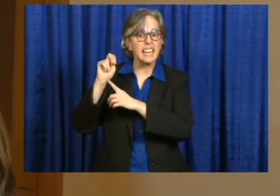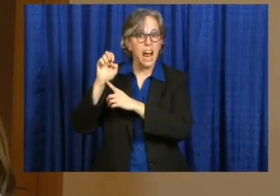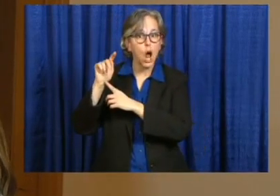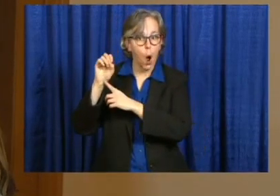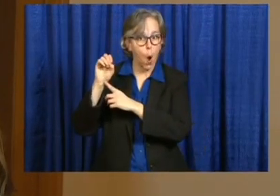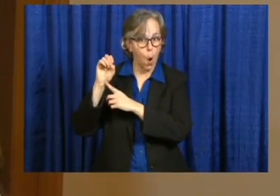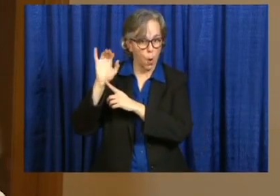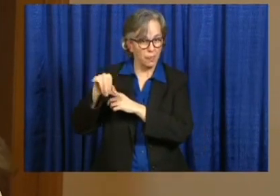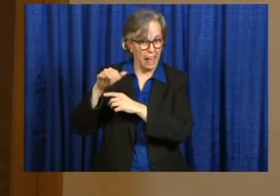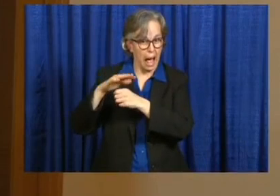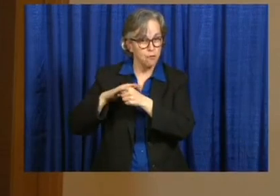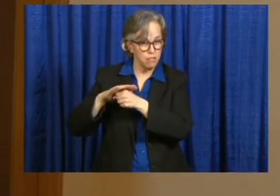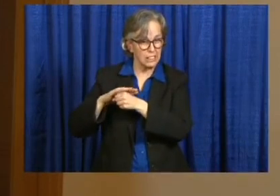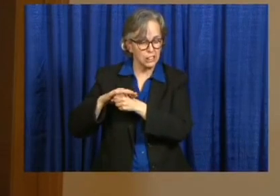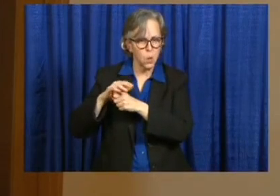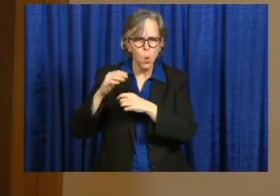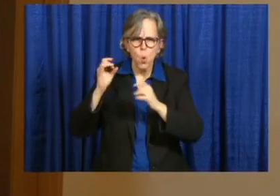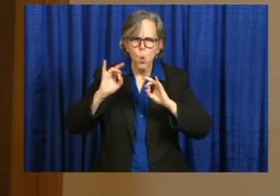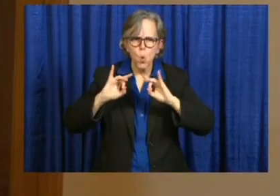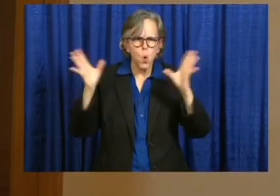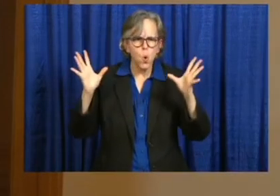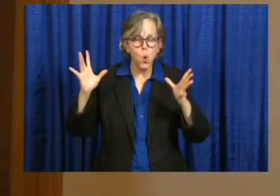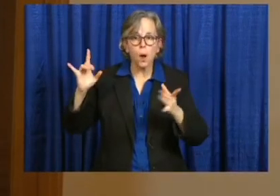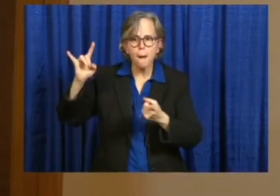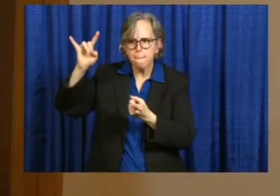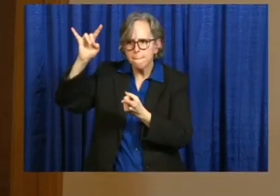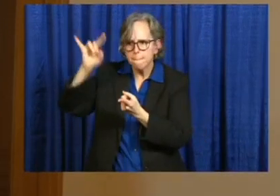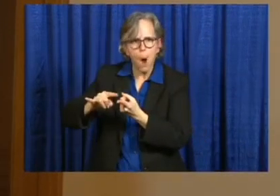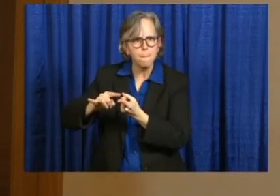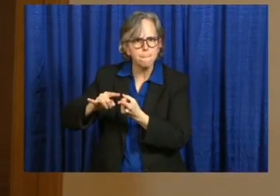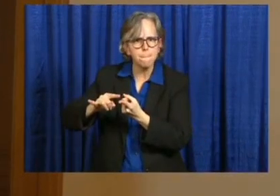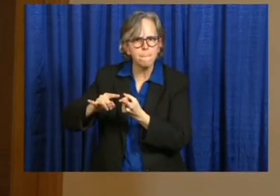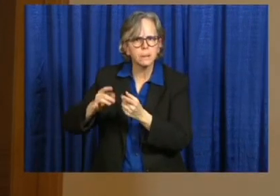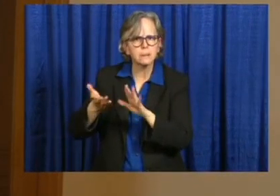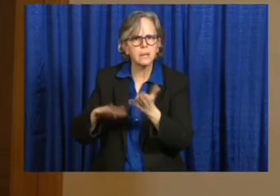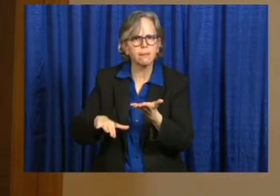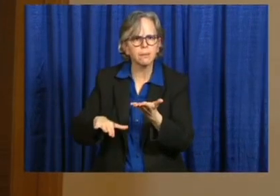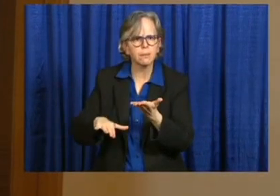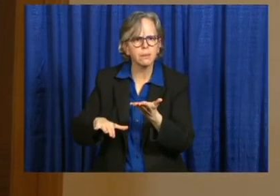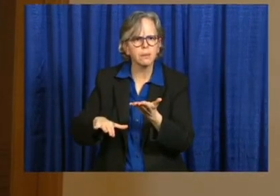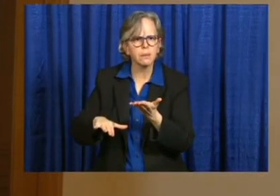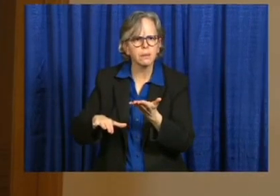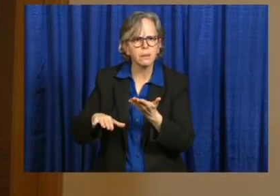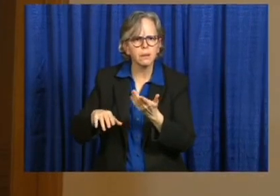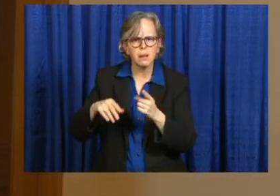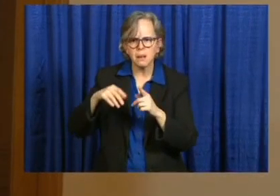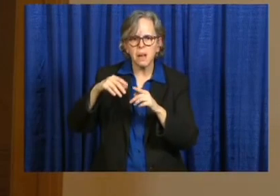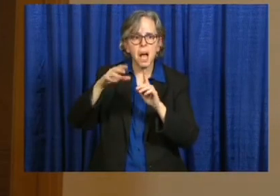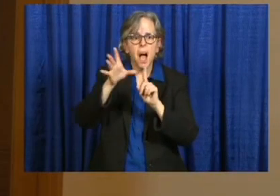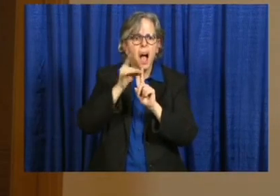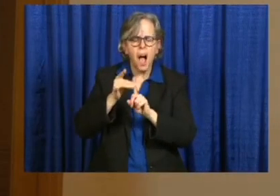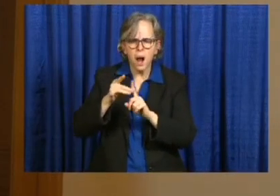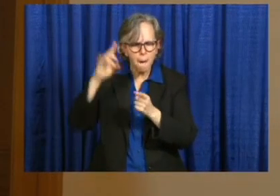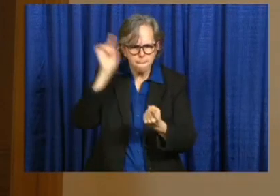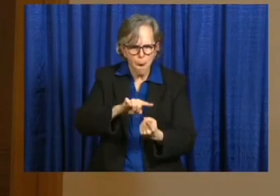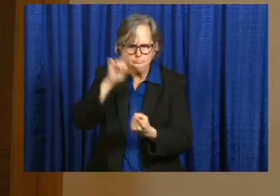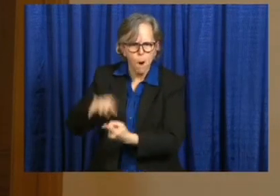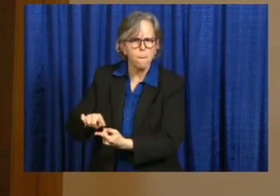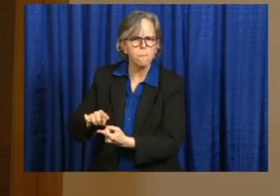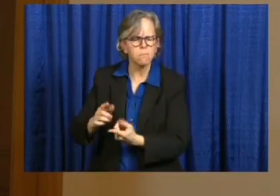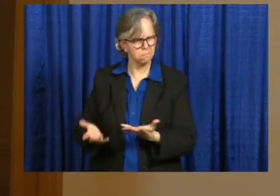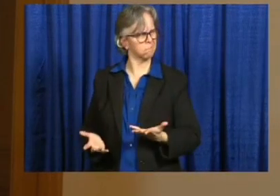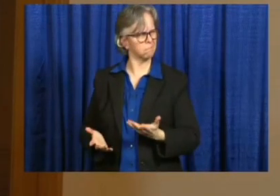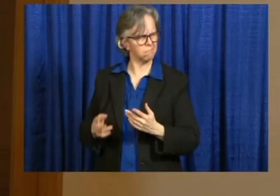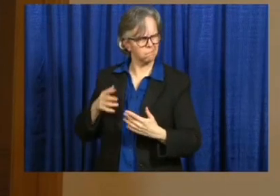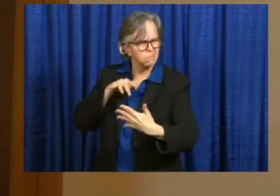a significant decrease in their deaths, in their cases, and in their spread based on some policy differences